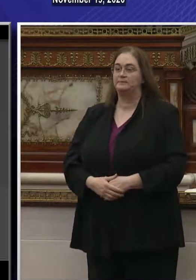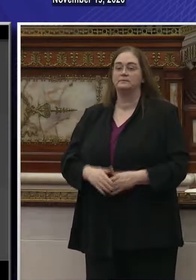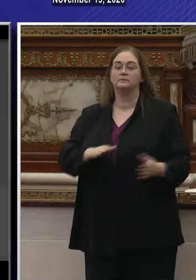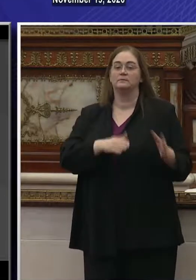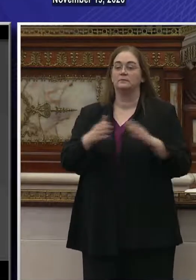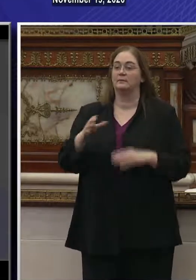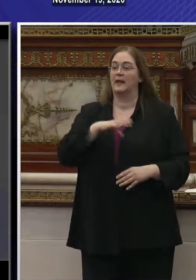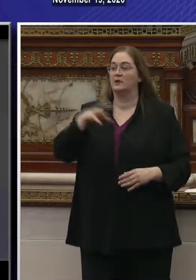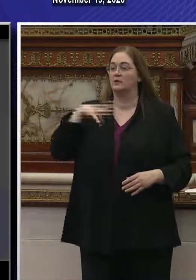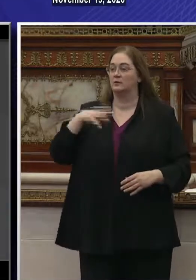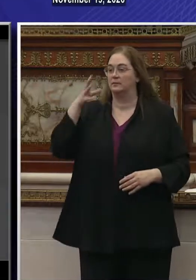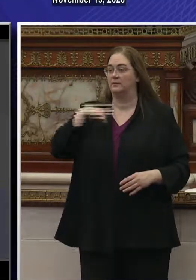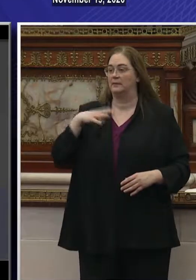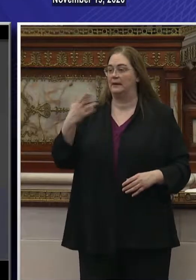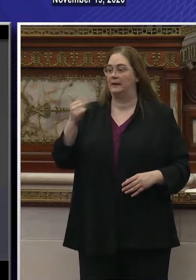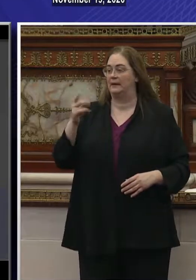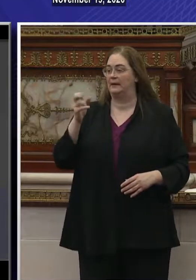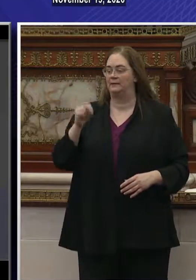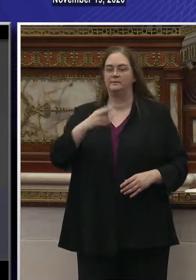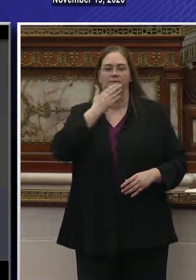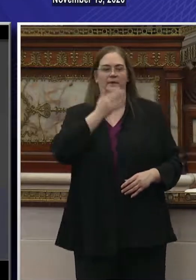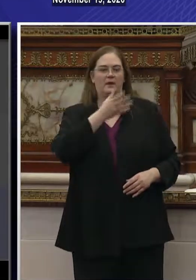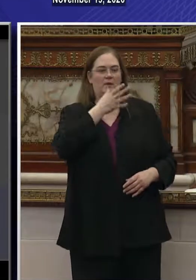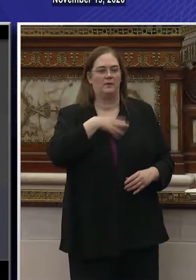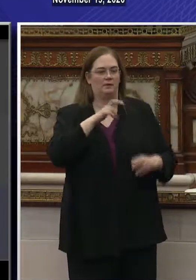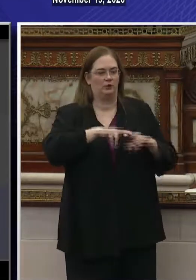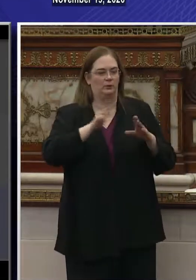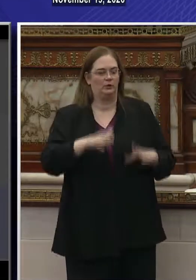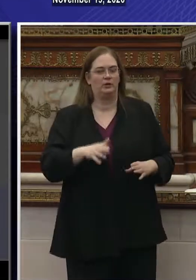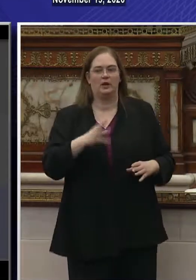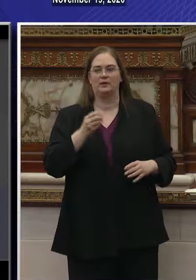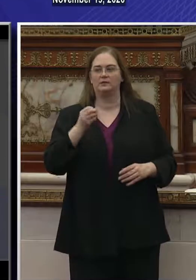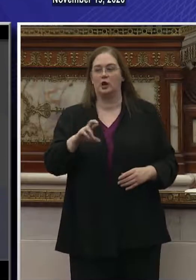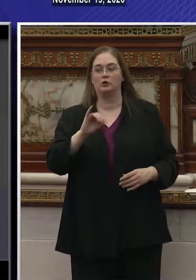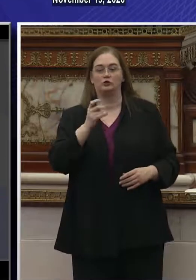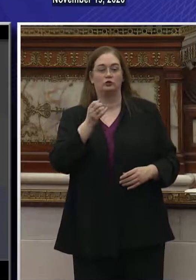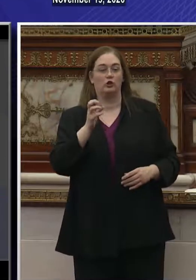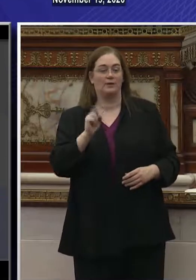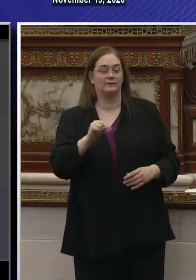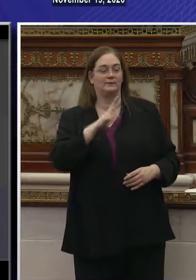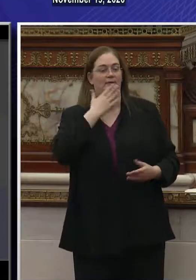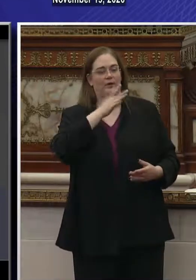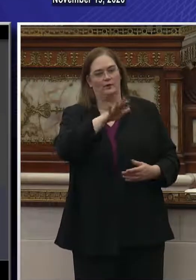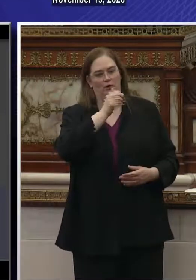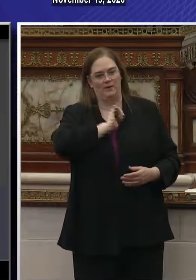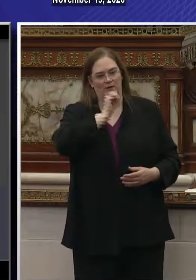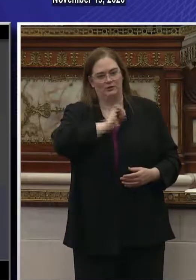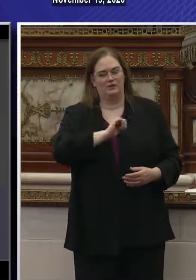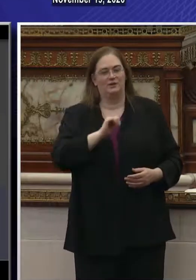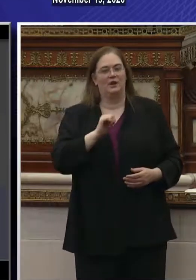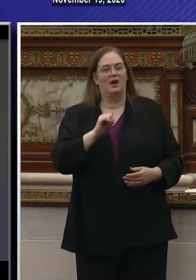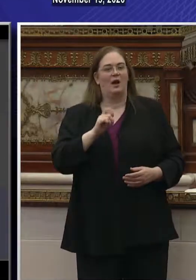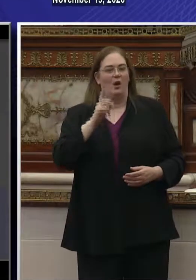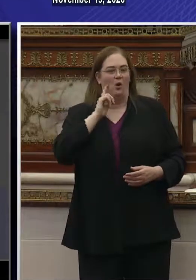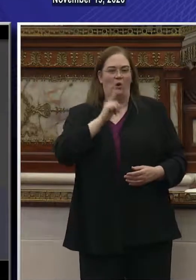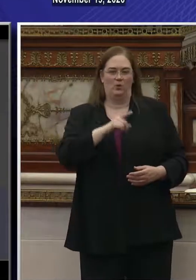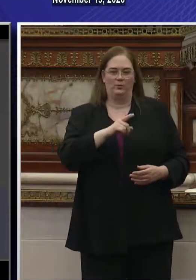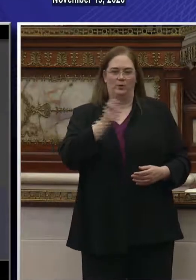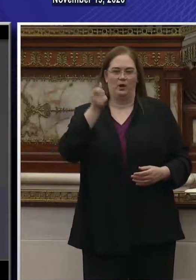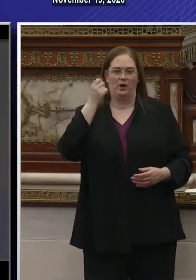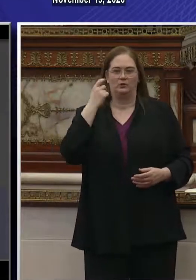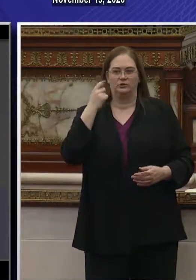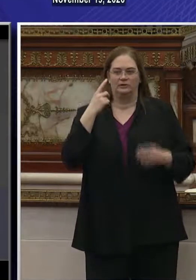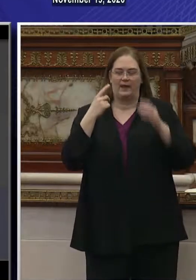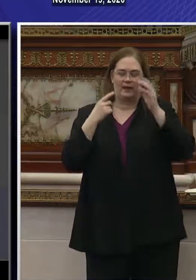Councilman Heenan? Thank you, Madam Chair. And Dr. Johnson, thank you for your patience. I hope you